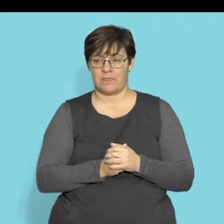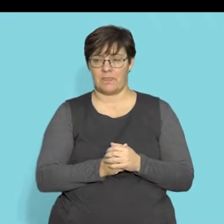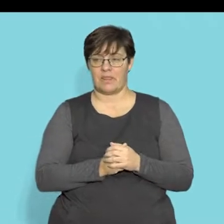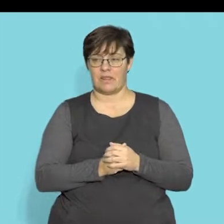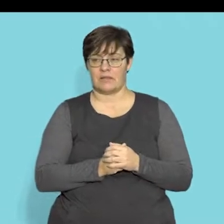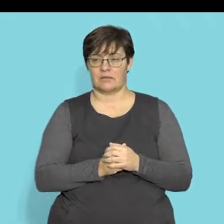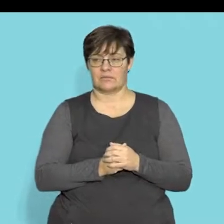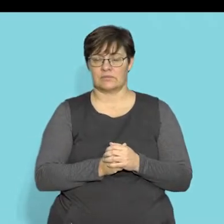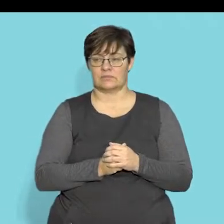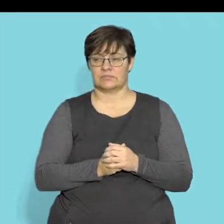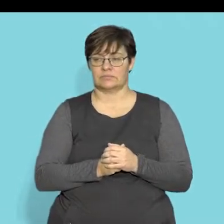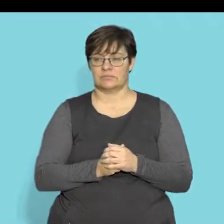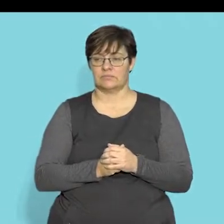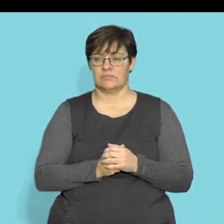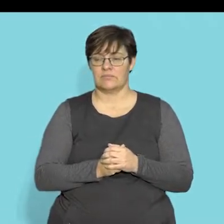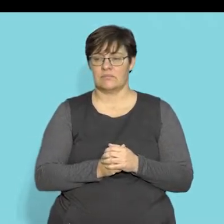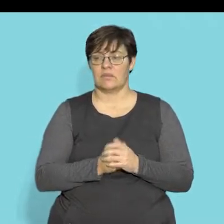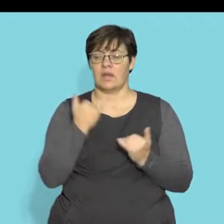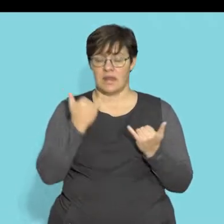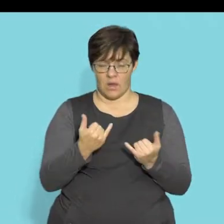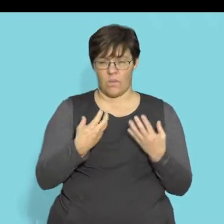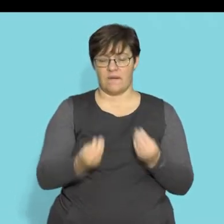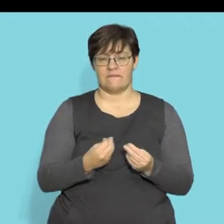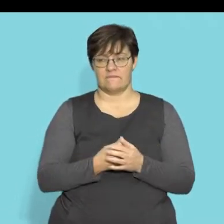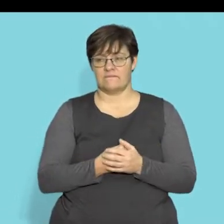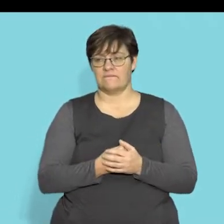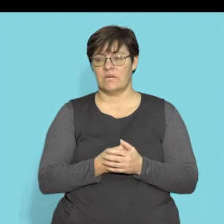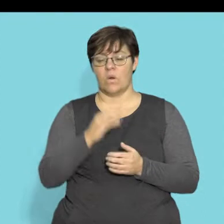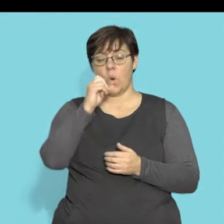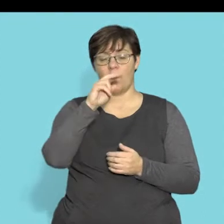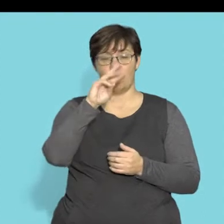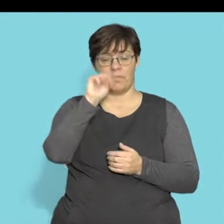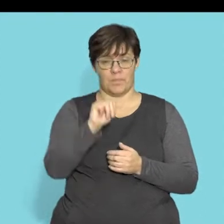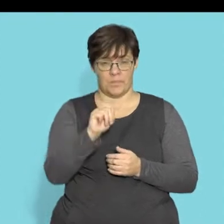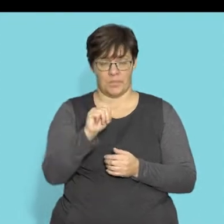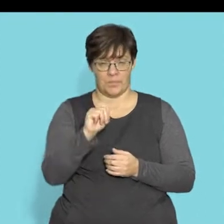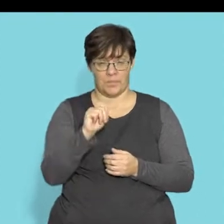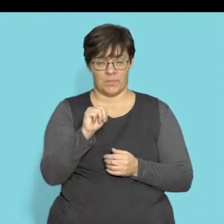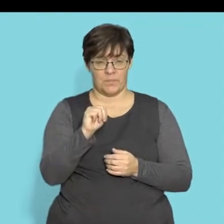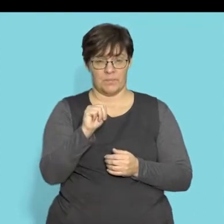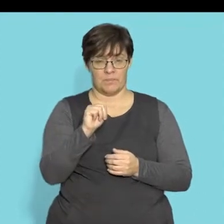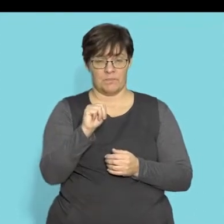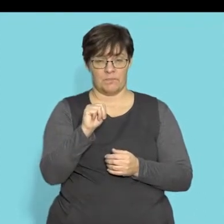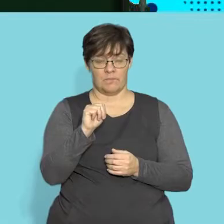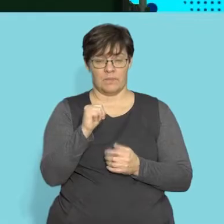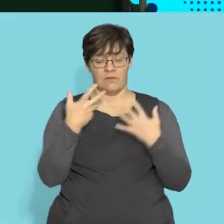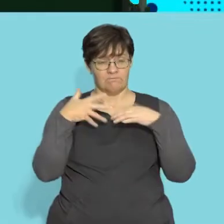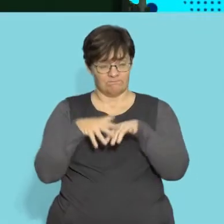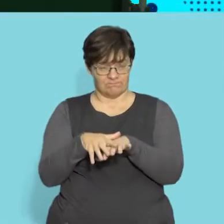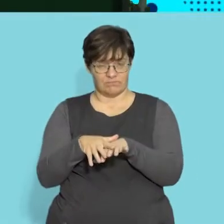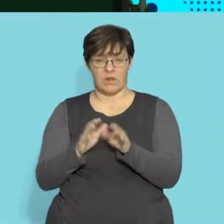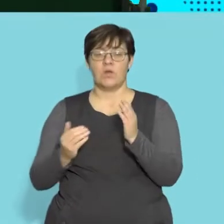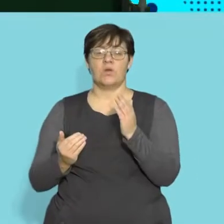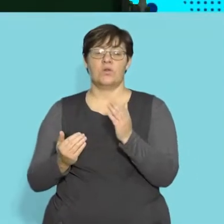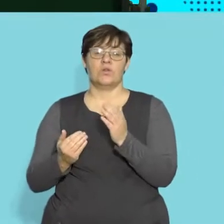cell has been inserted. So we now have the ovum being now